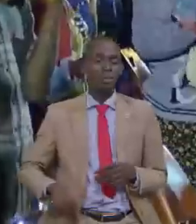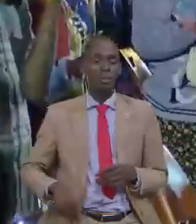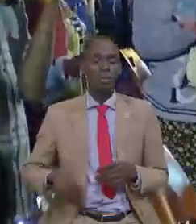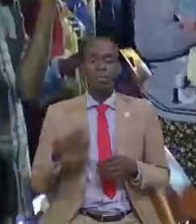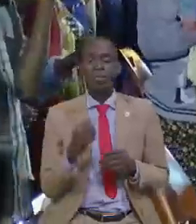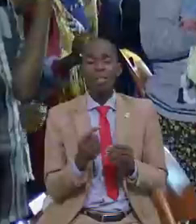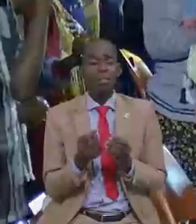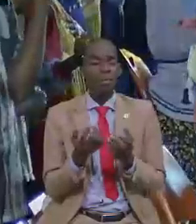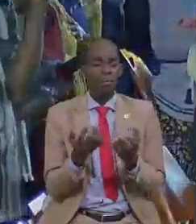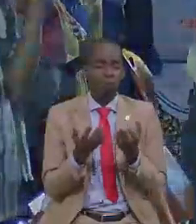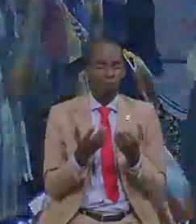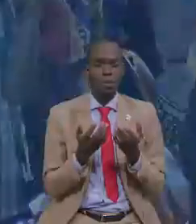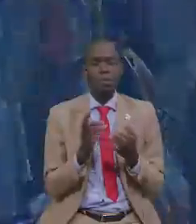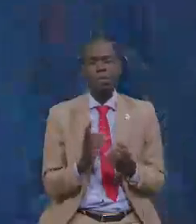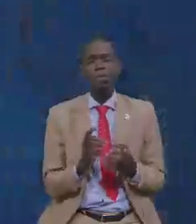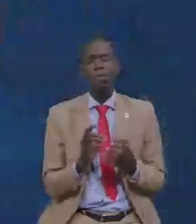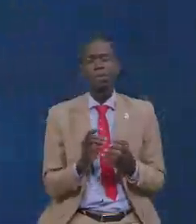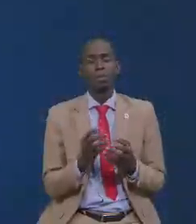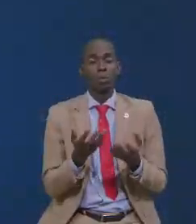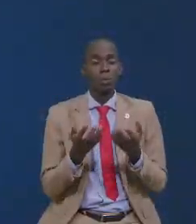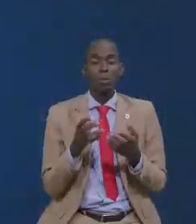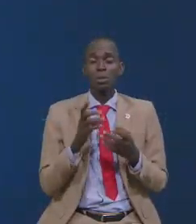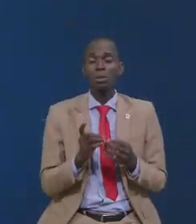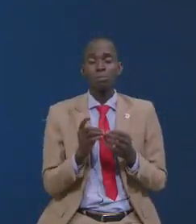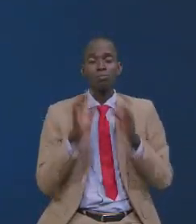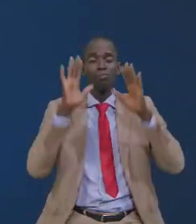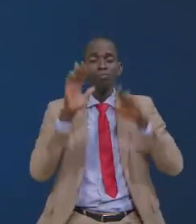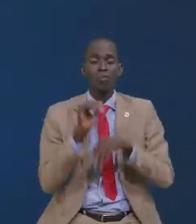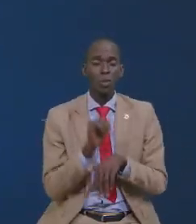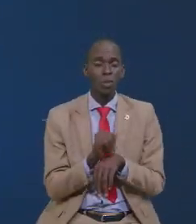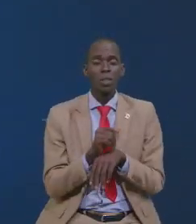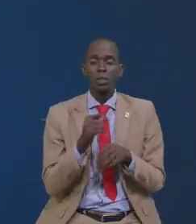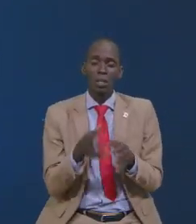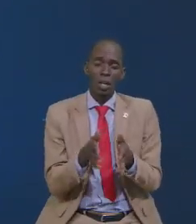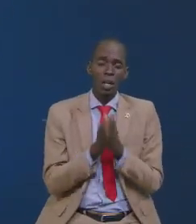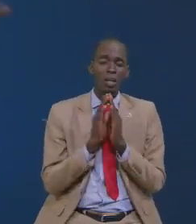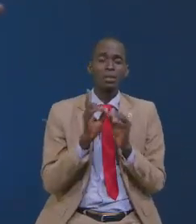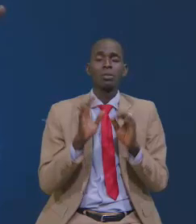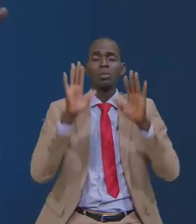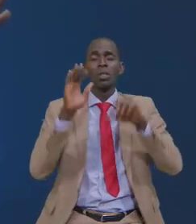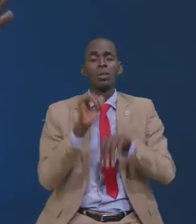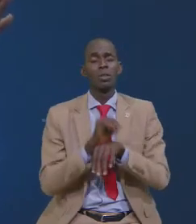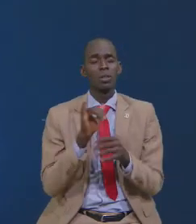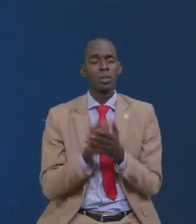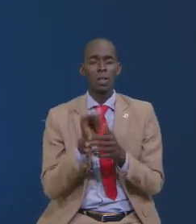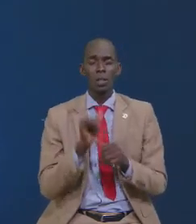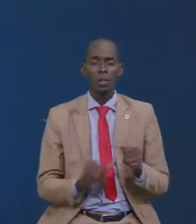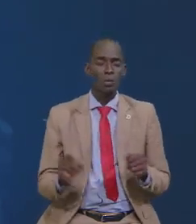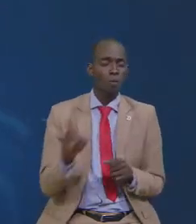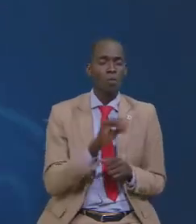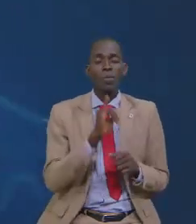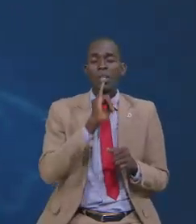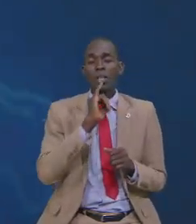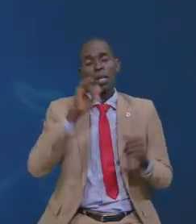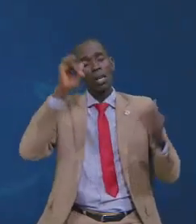desired miracle. They demanded miracle. The desirable miracle that everyone is